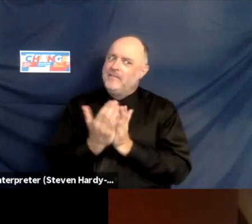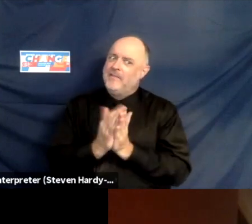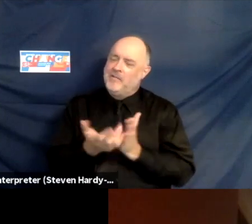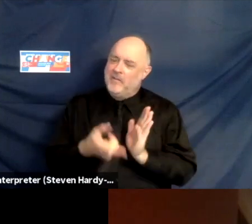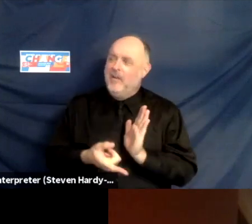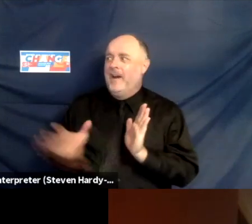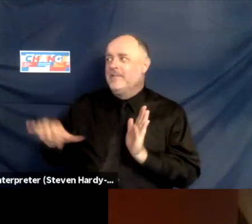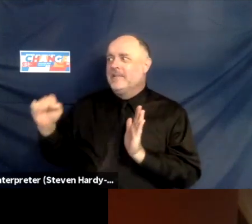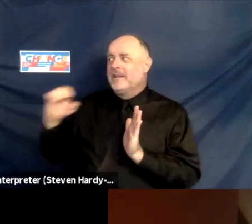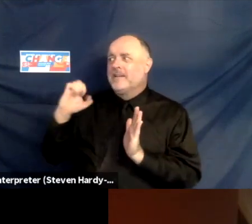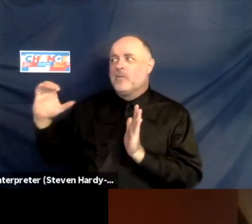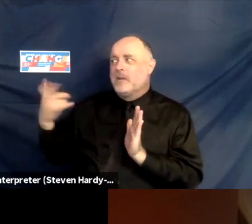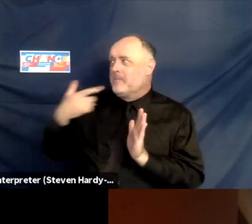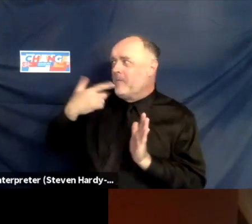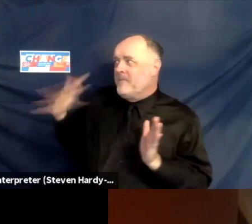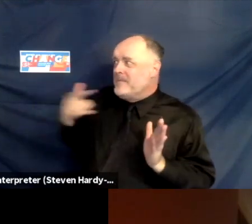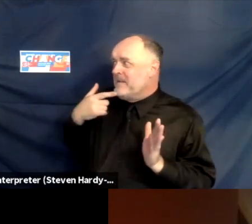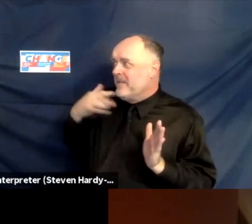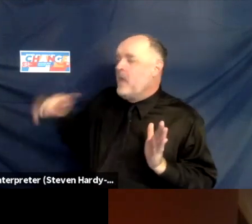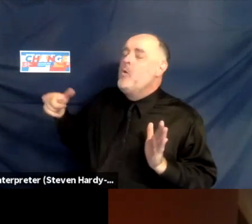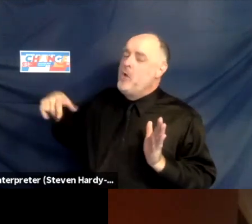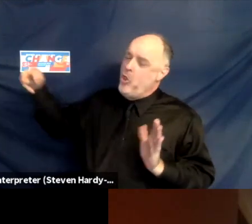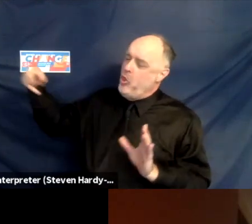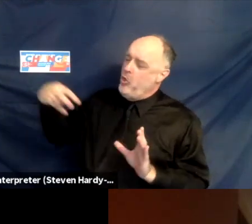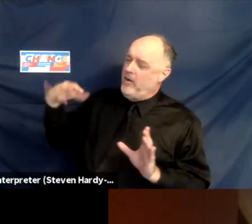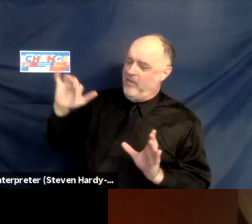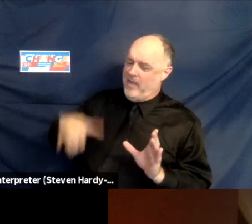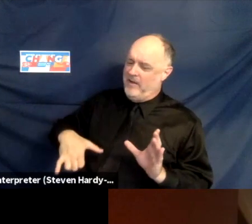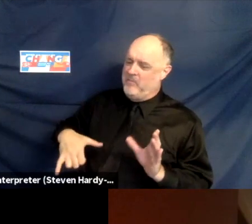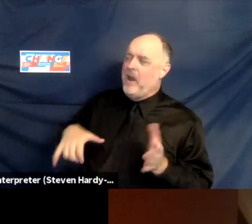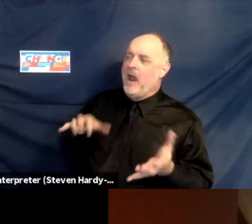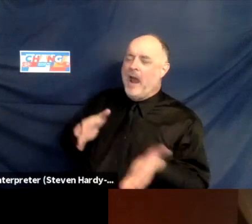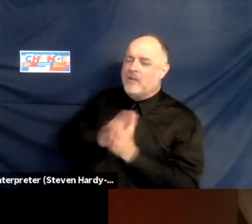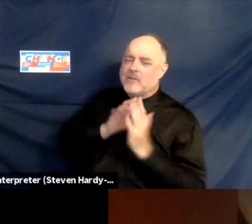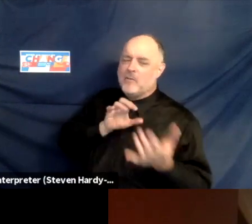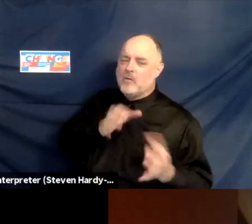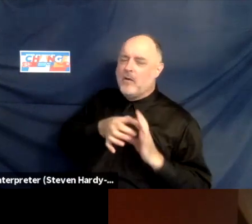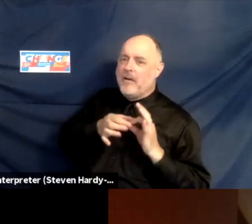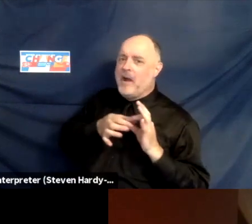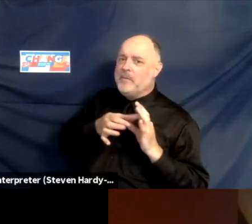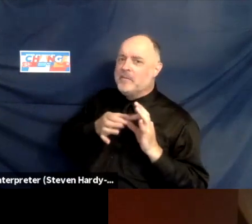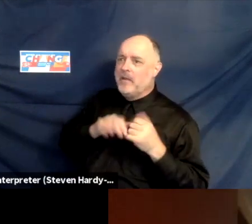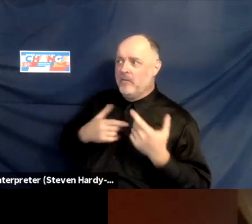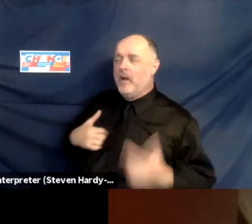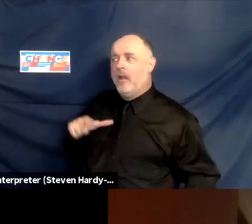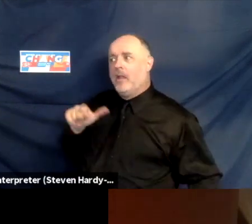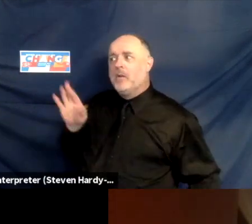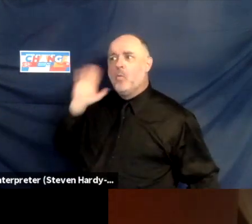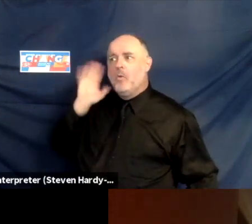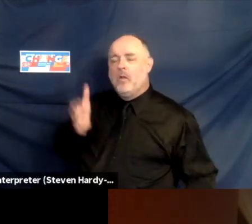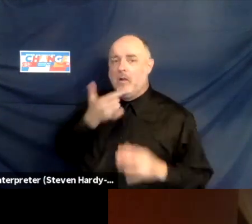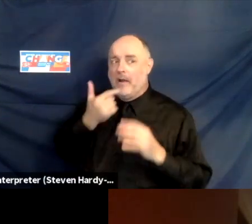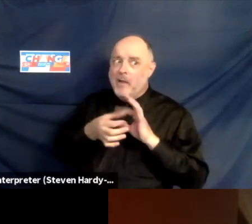secretary mentioned, they're going to look at updates for that, and they're going to be asking for comments. The league is going to be commenting, and